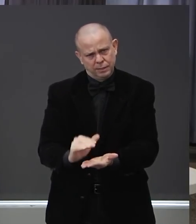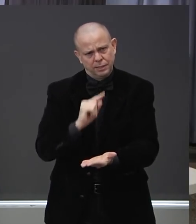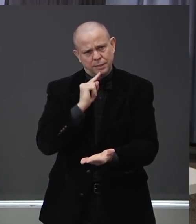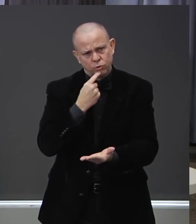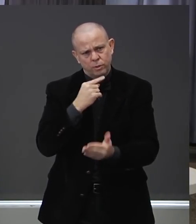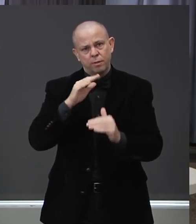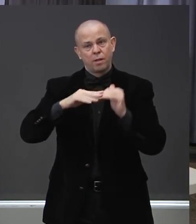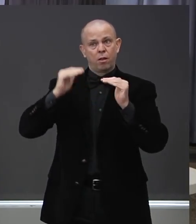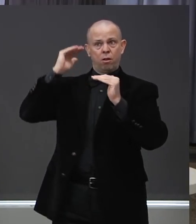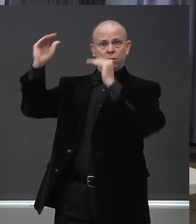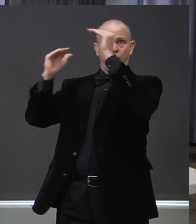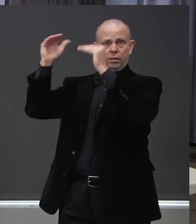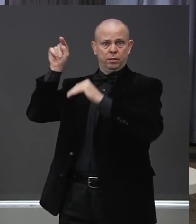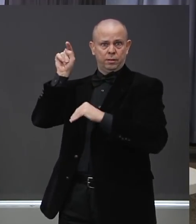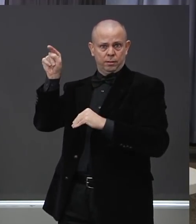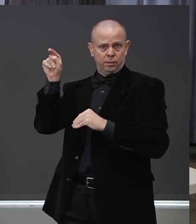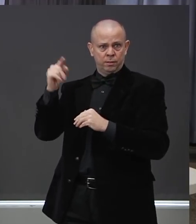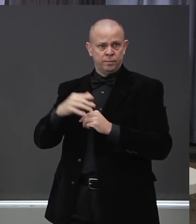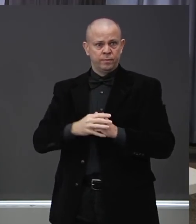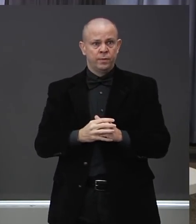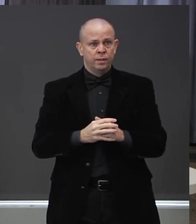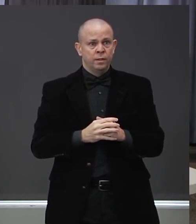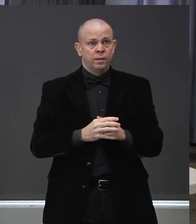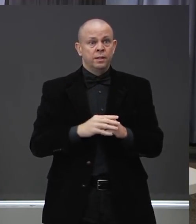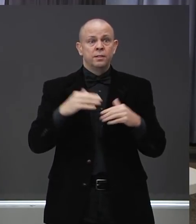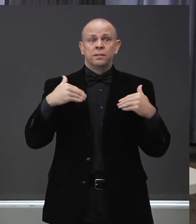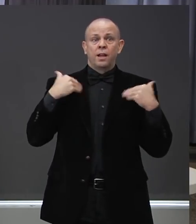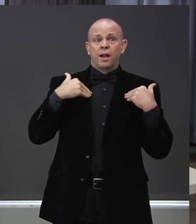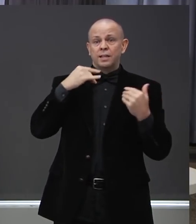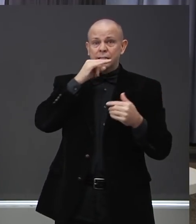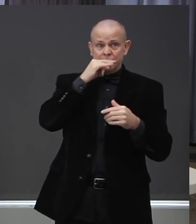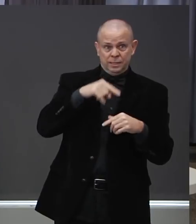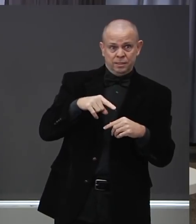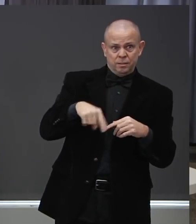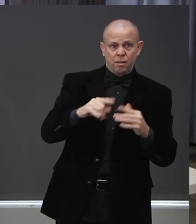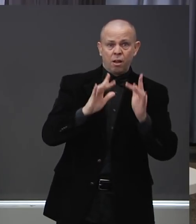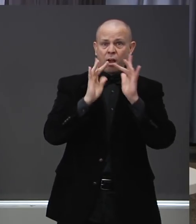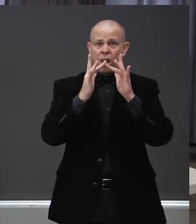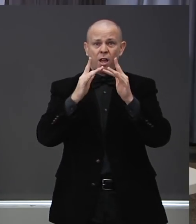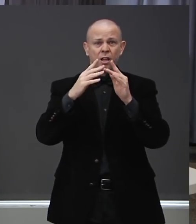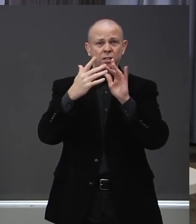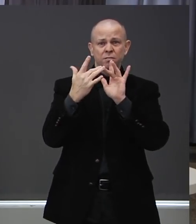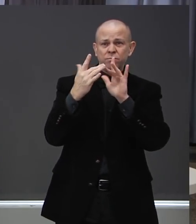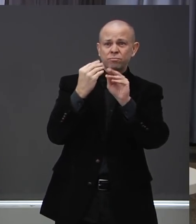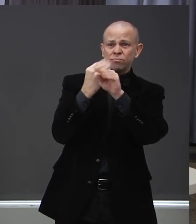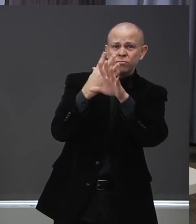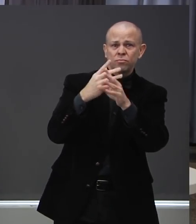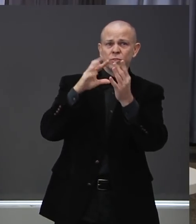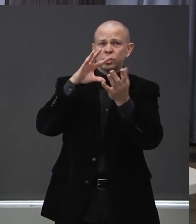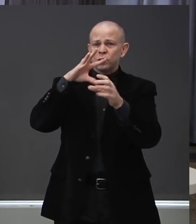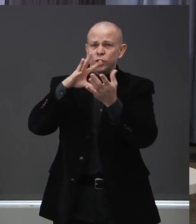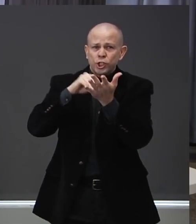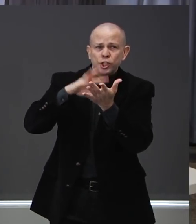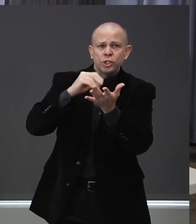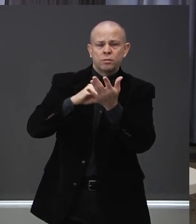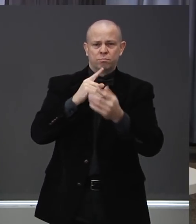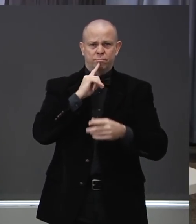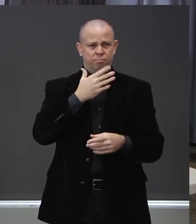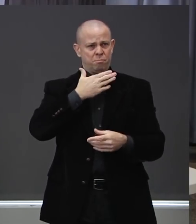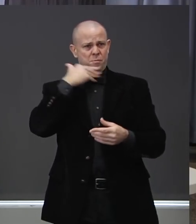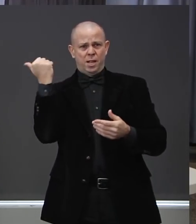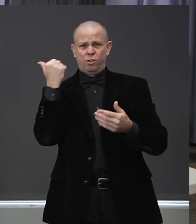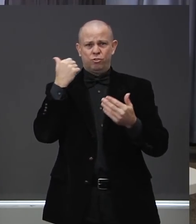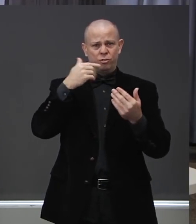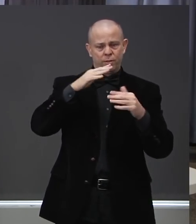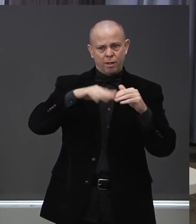that remote learning is less effective for younger students who depend on in-person time for effective learning and their cognitive and social-emotional